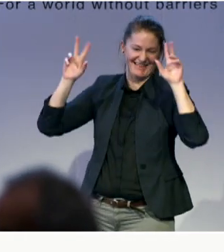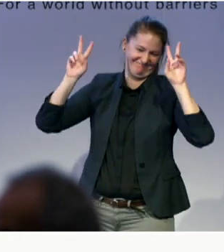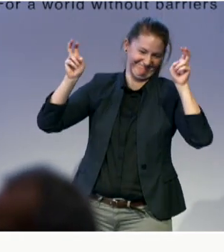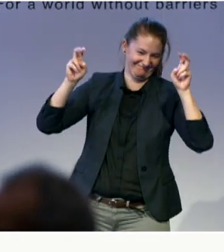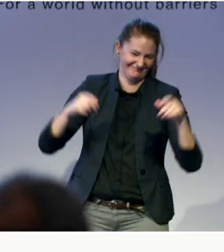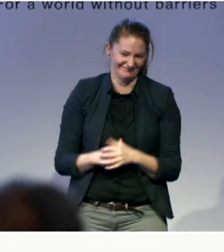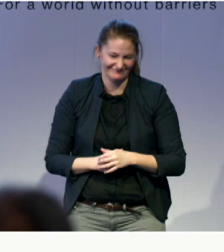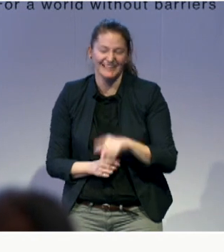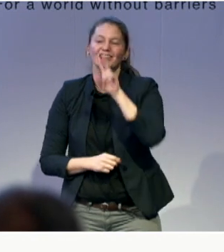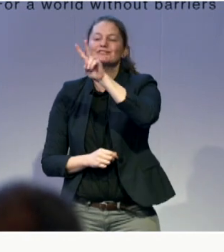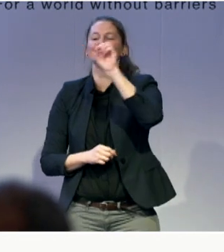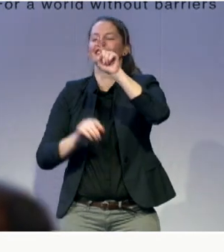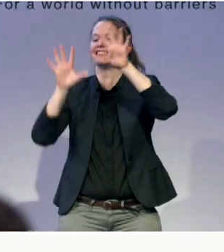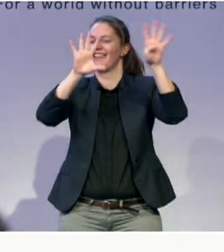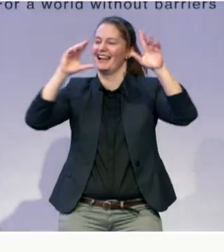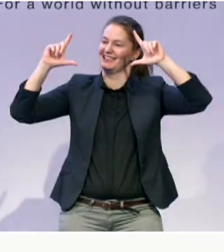photo.